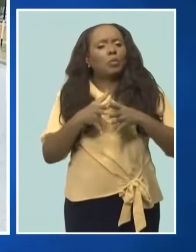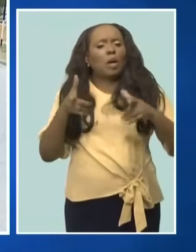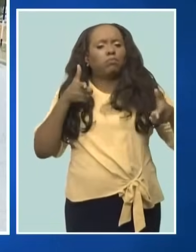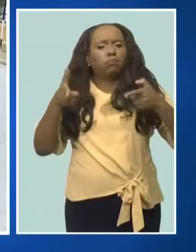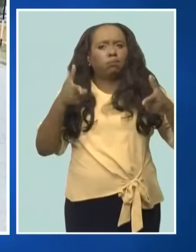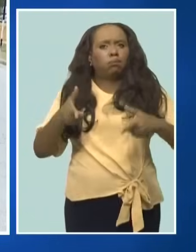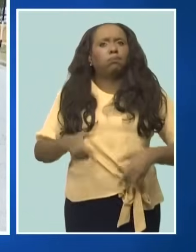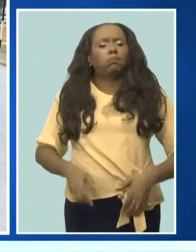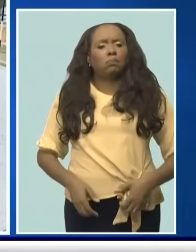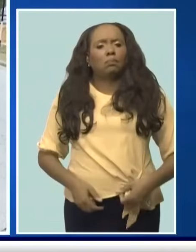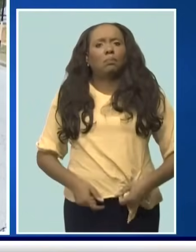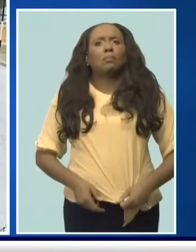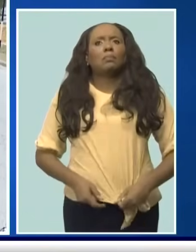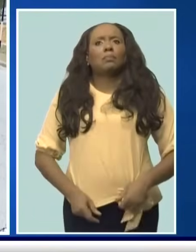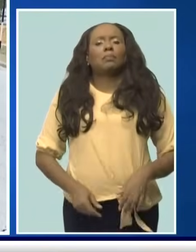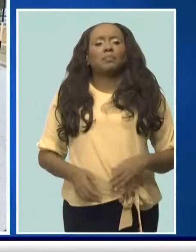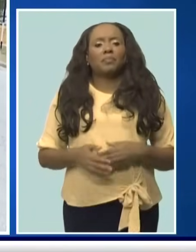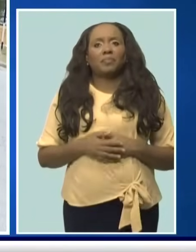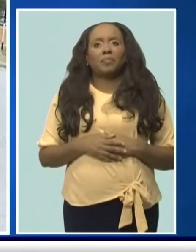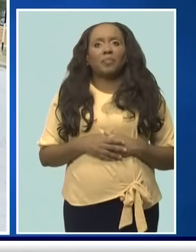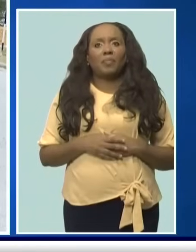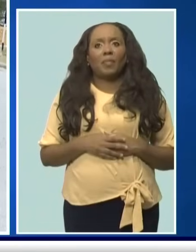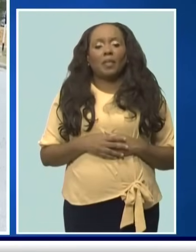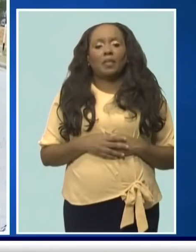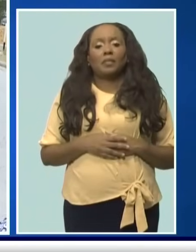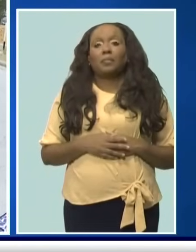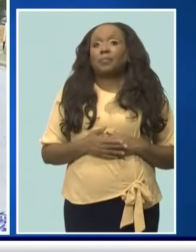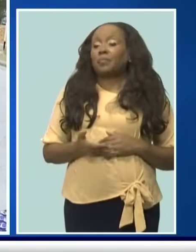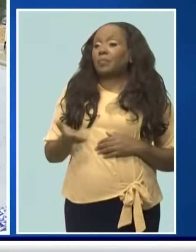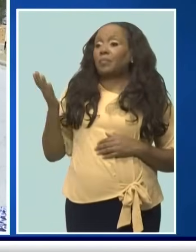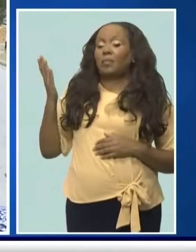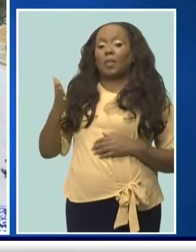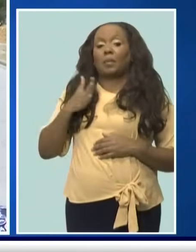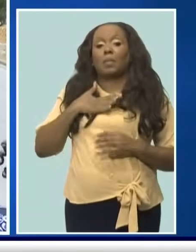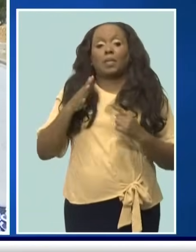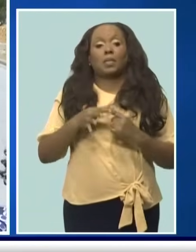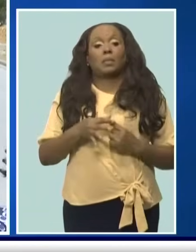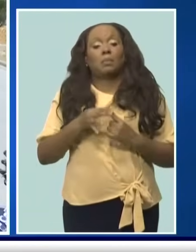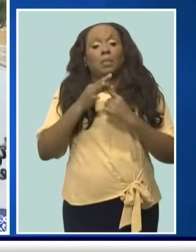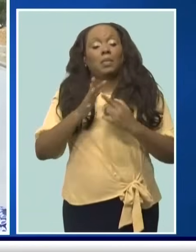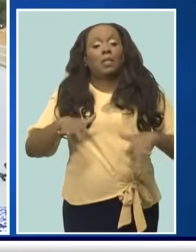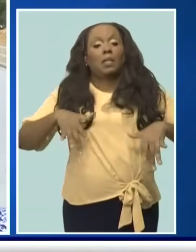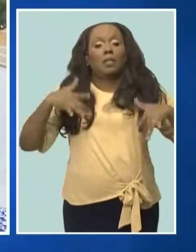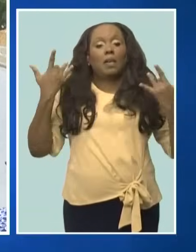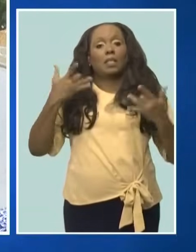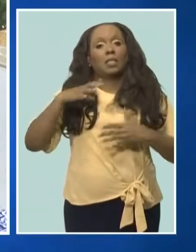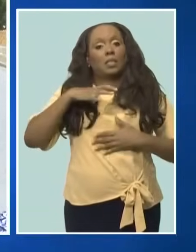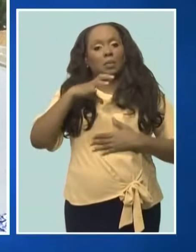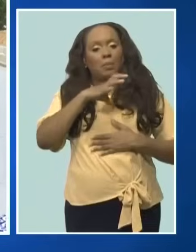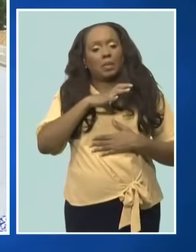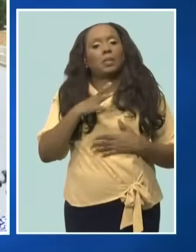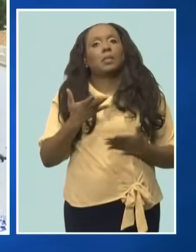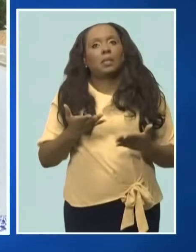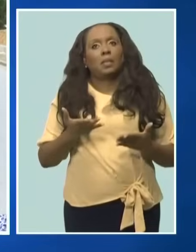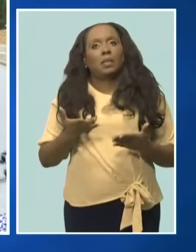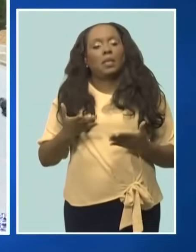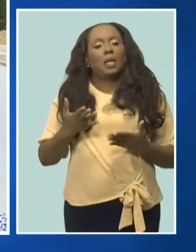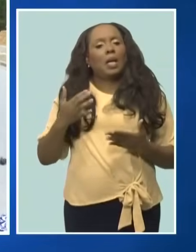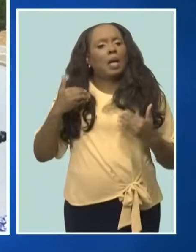was the idea of my special events committee. Usually every term we try to plan a